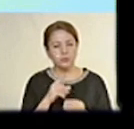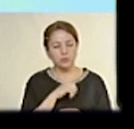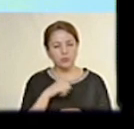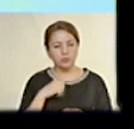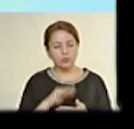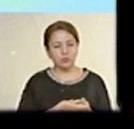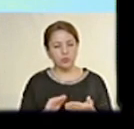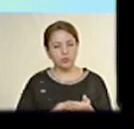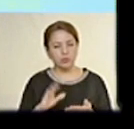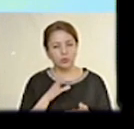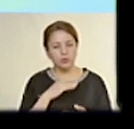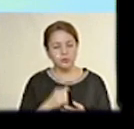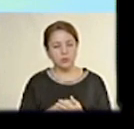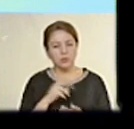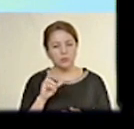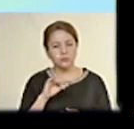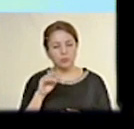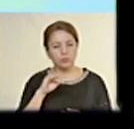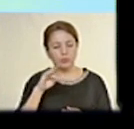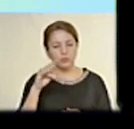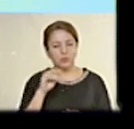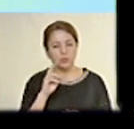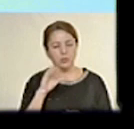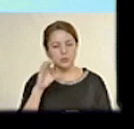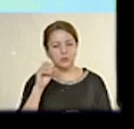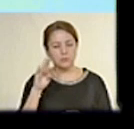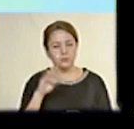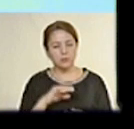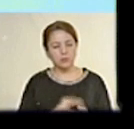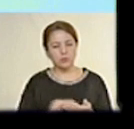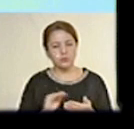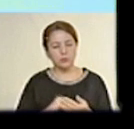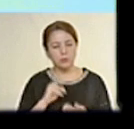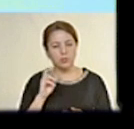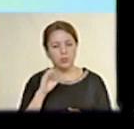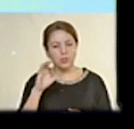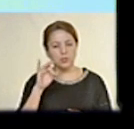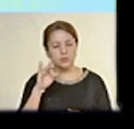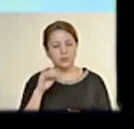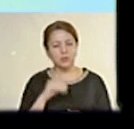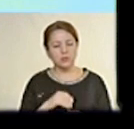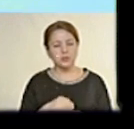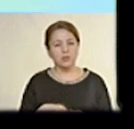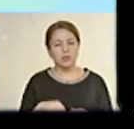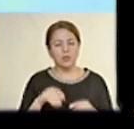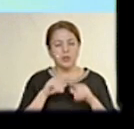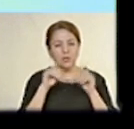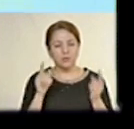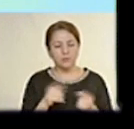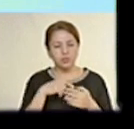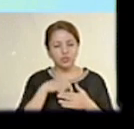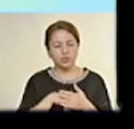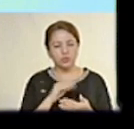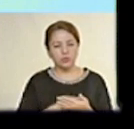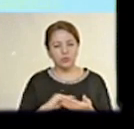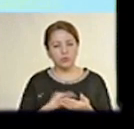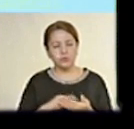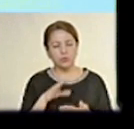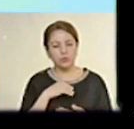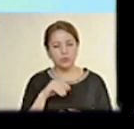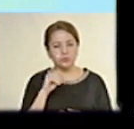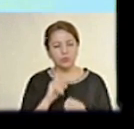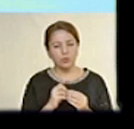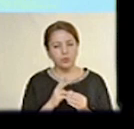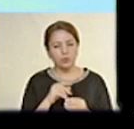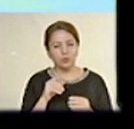o'zini yozib olib, ya'ni butun qismni yozib, kasr qismlarini qavsga yig'indi ko'rinishda yozib oldik. Buni 12